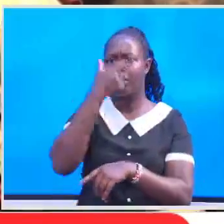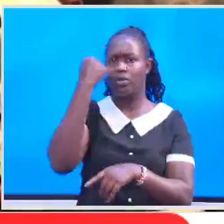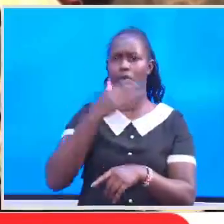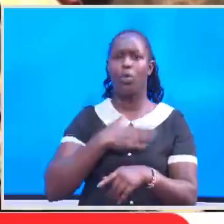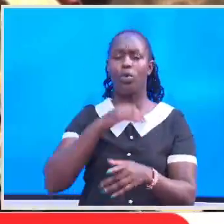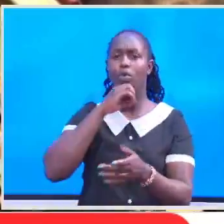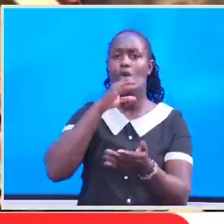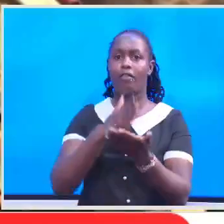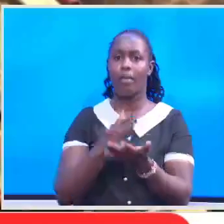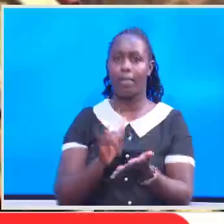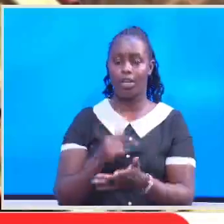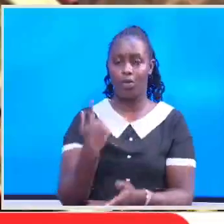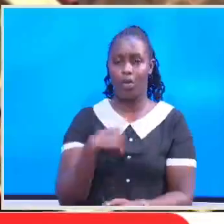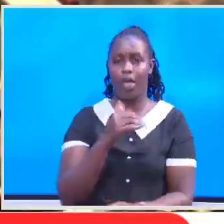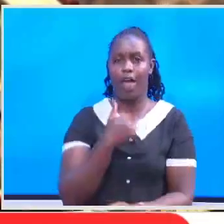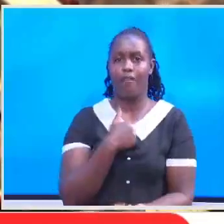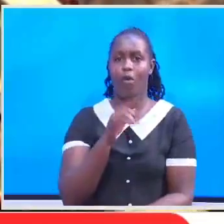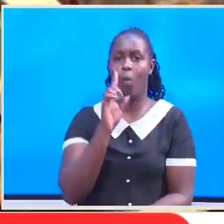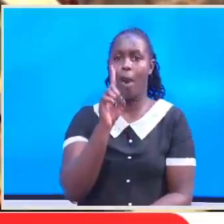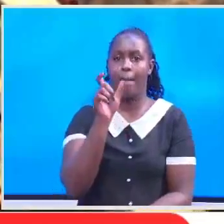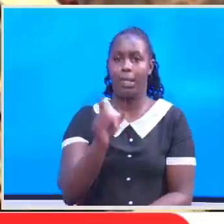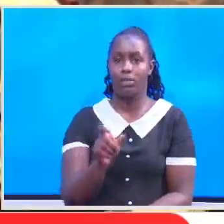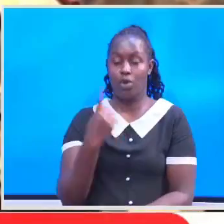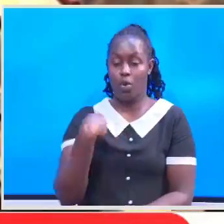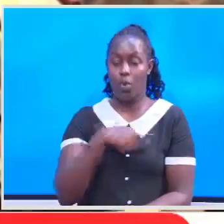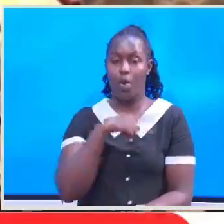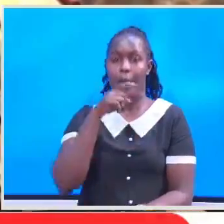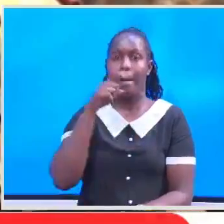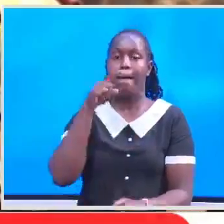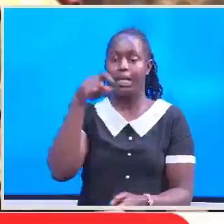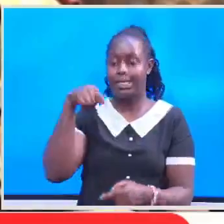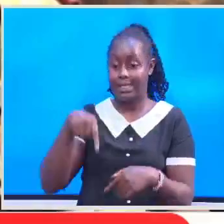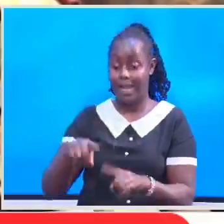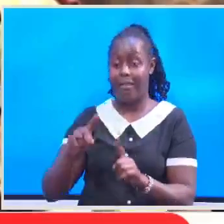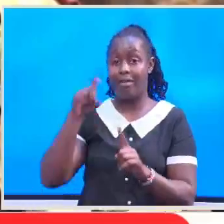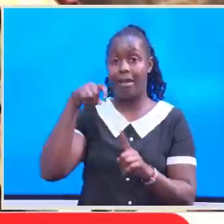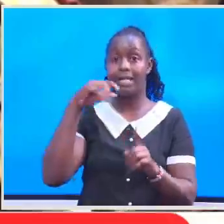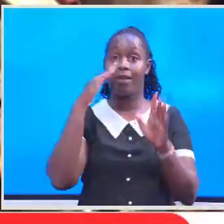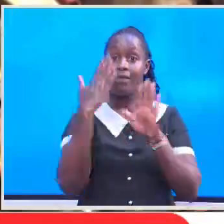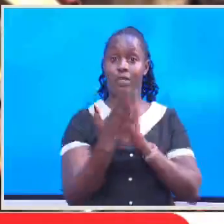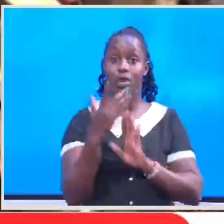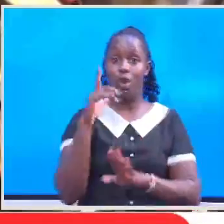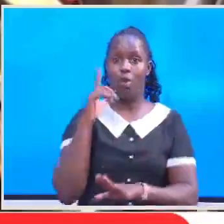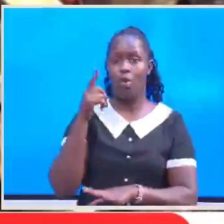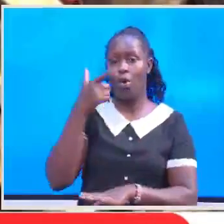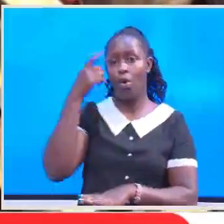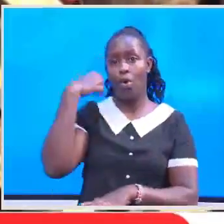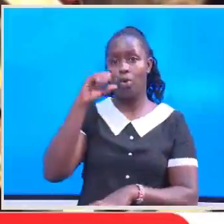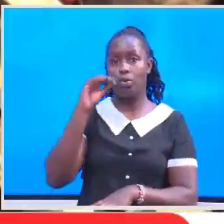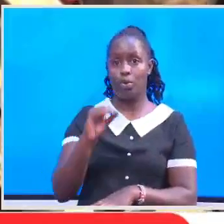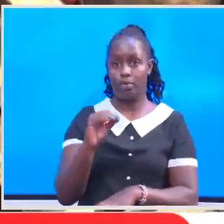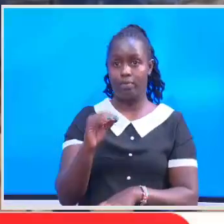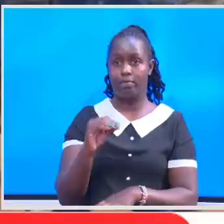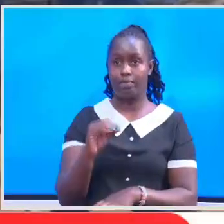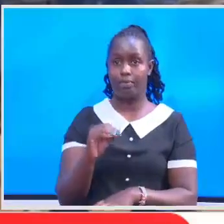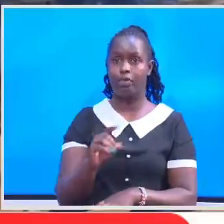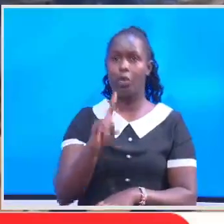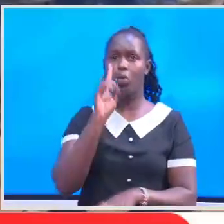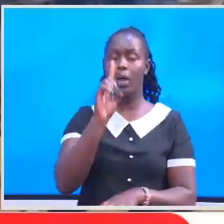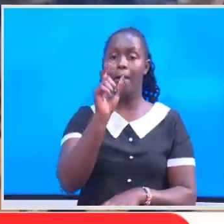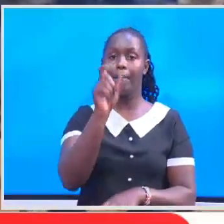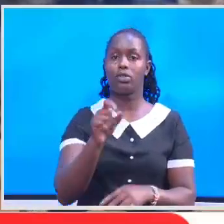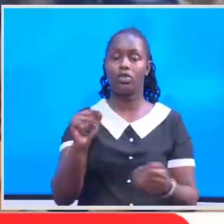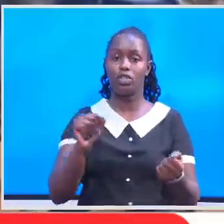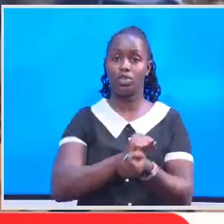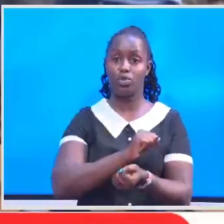one suspect tumebata, tutamuchukulia atua kama mwalivu mungi. Kwa hivyo mbegu moja isichavue kijiji, si ni kweli? Gatundu